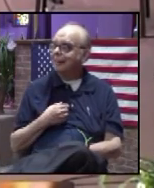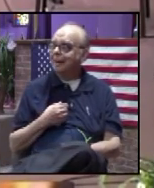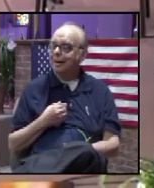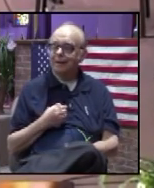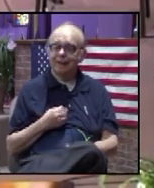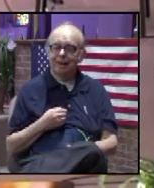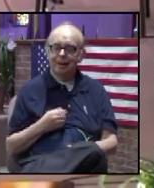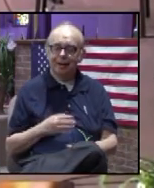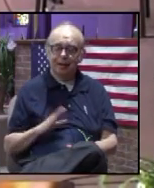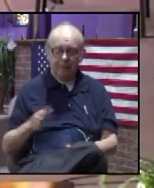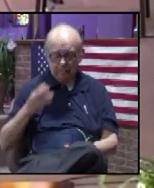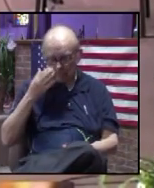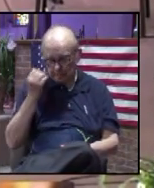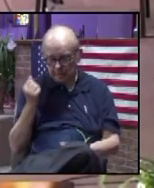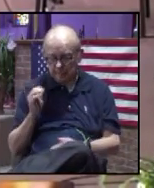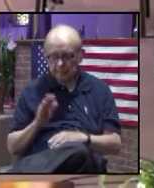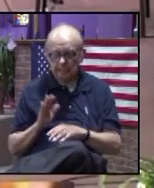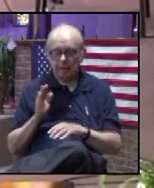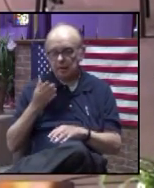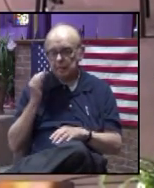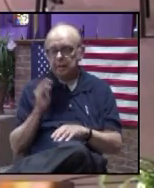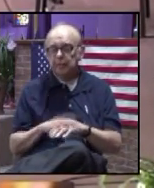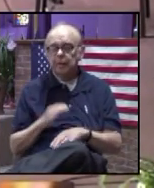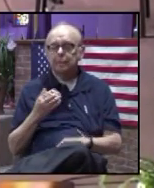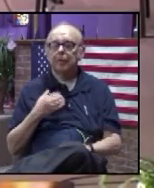Her memory's a lot better than mine.